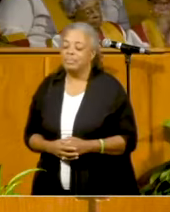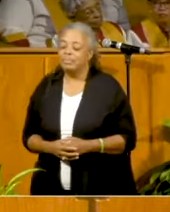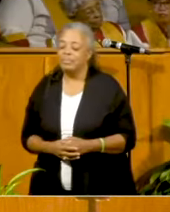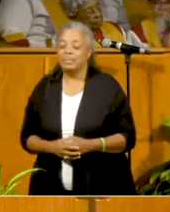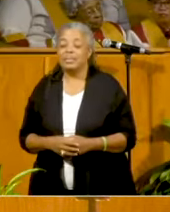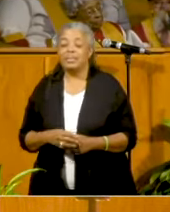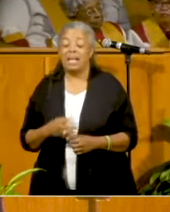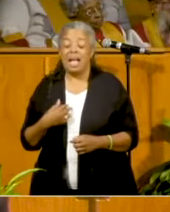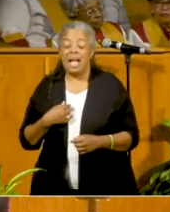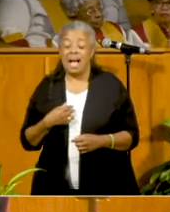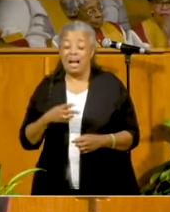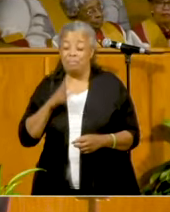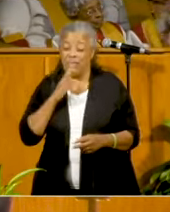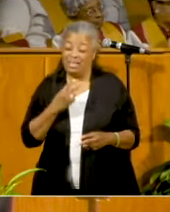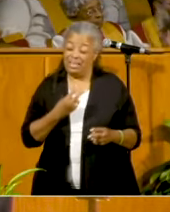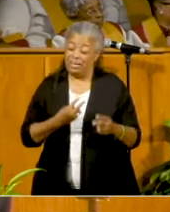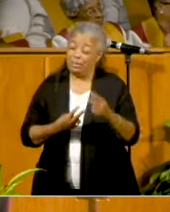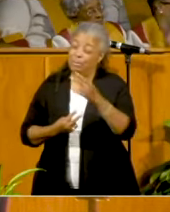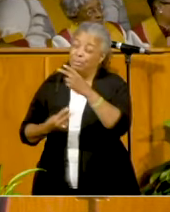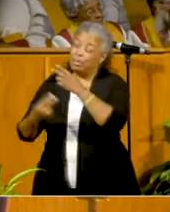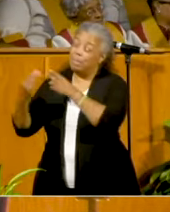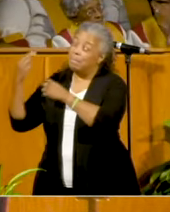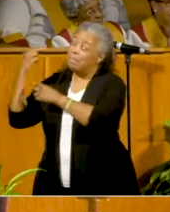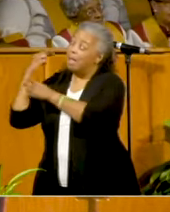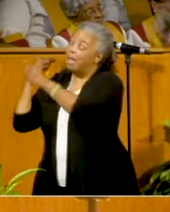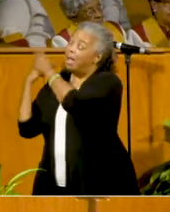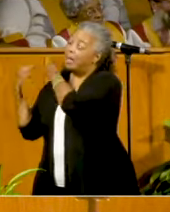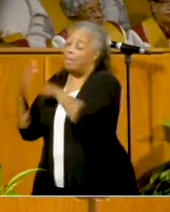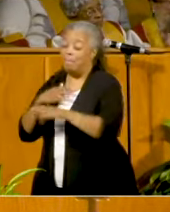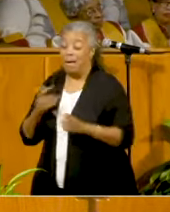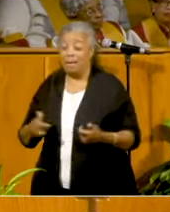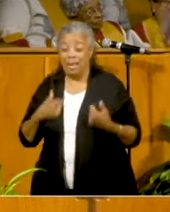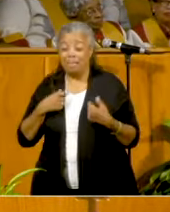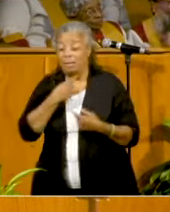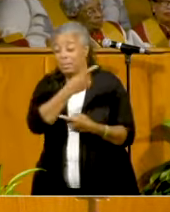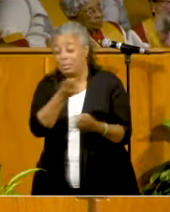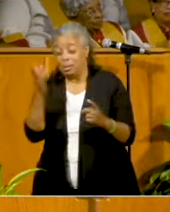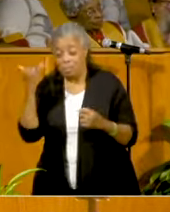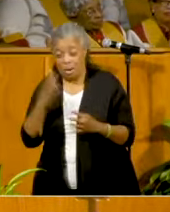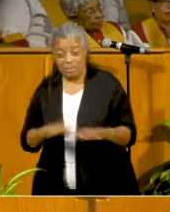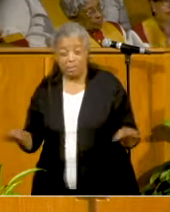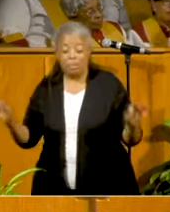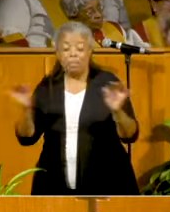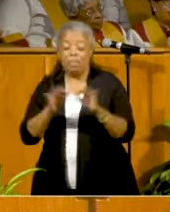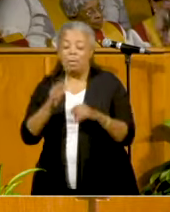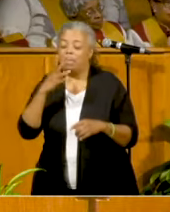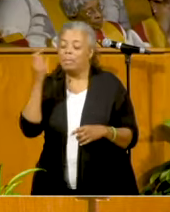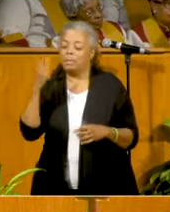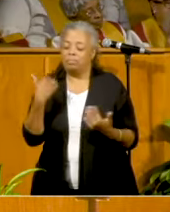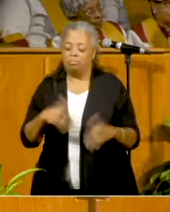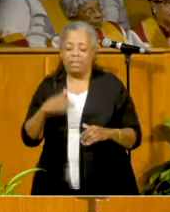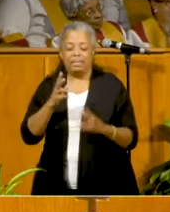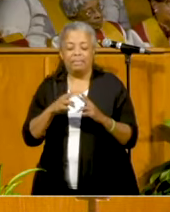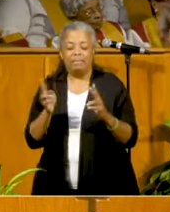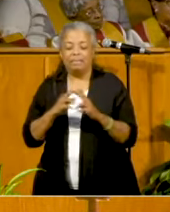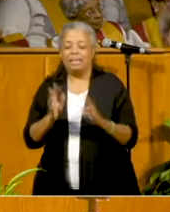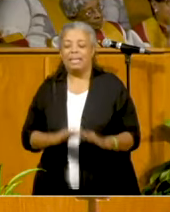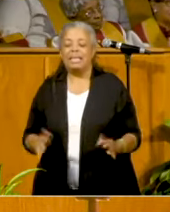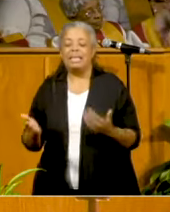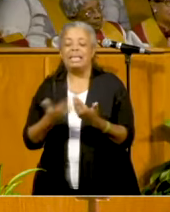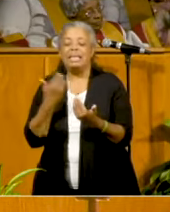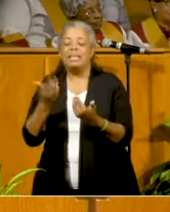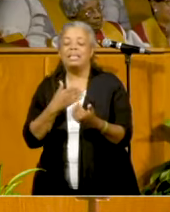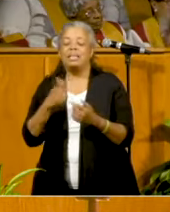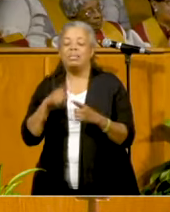But I'm looking over my own life. And let me tell you why that's so critical, because it is very easy